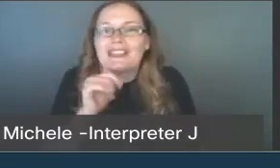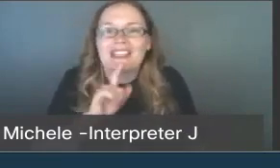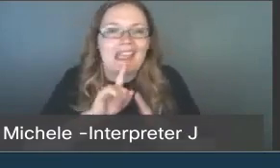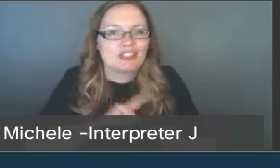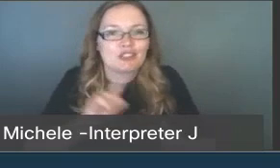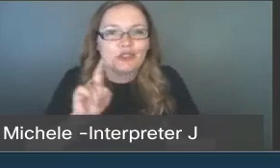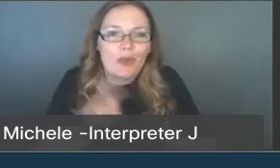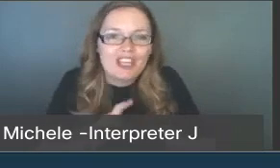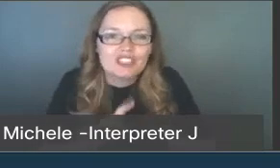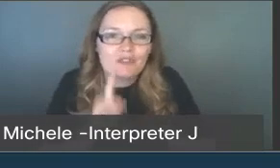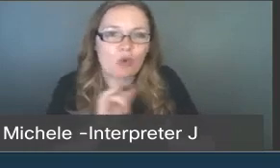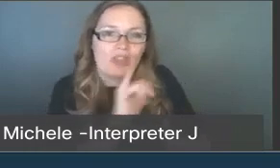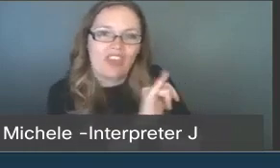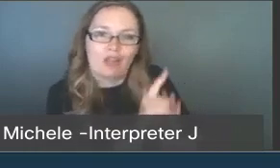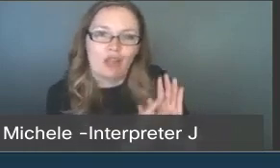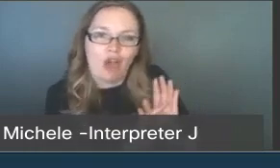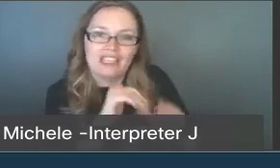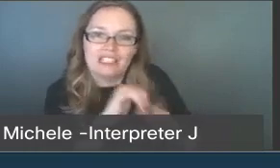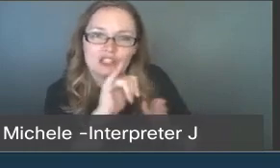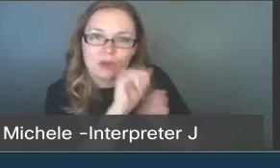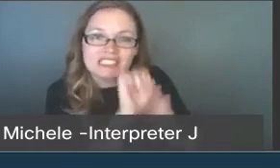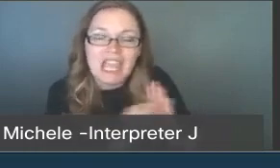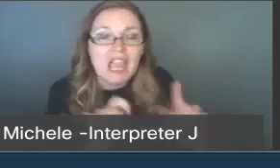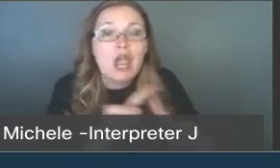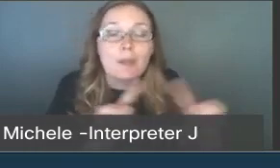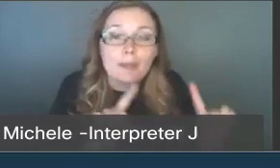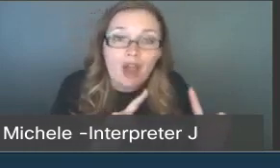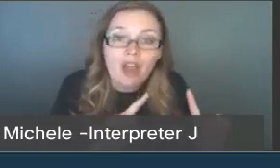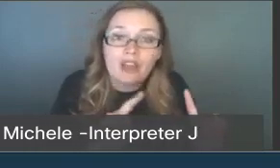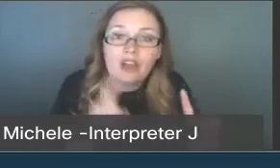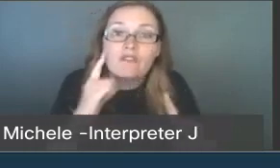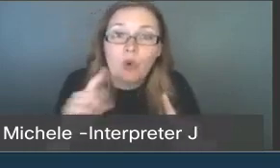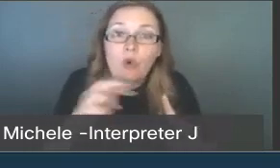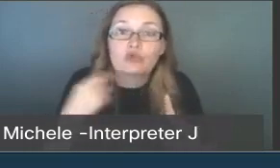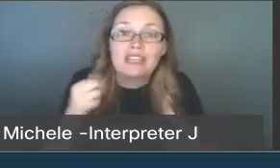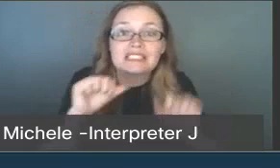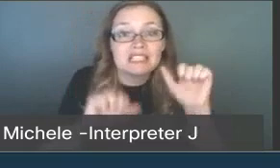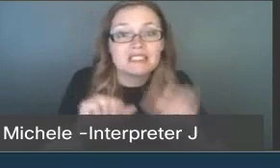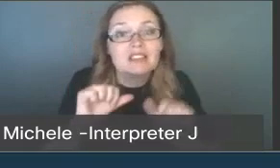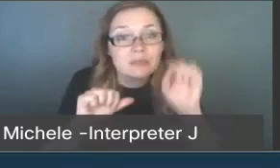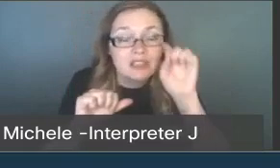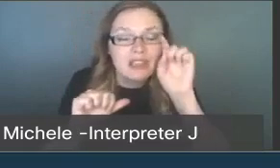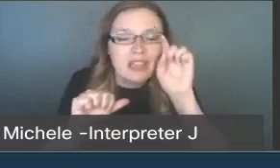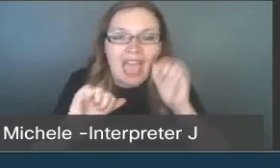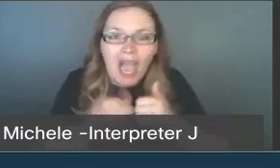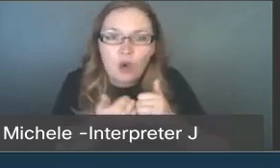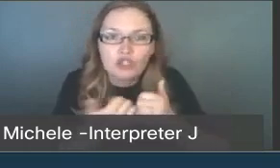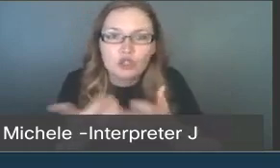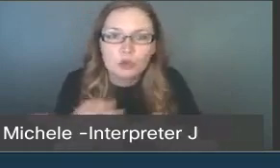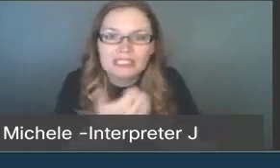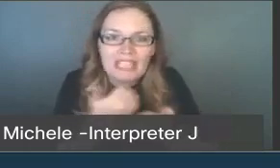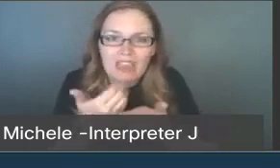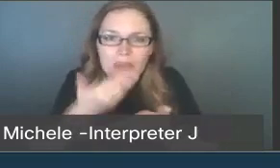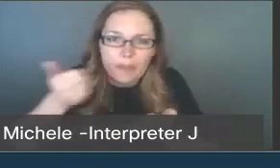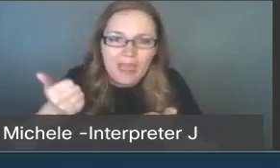specific legislation, but instead to say, with respect to risk assessment in particular, it's how do you get the best information